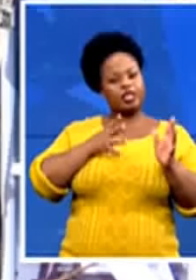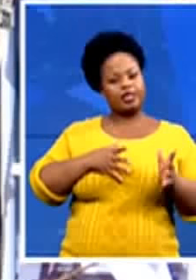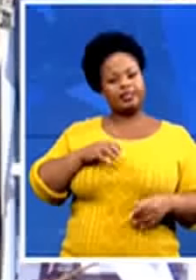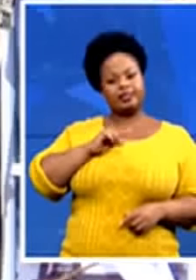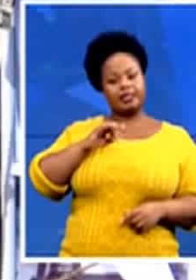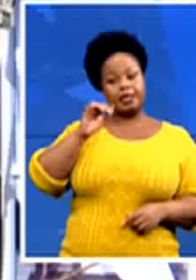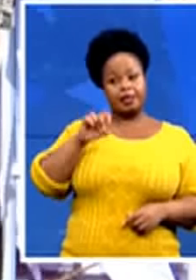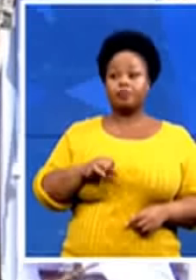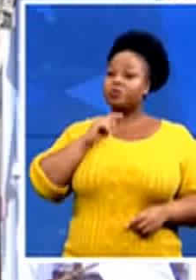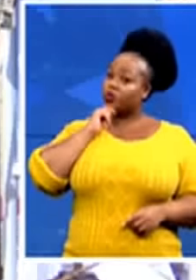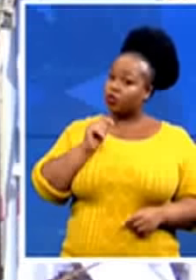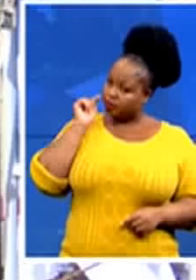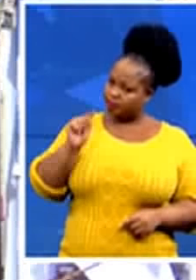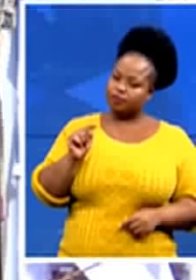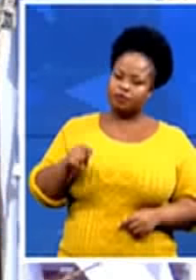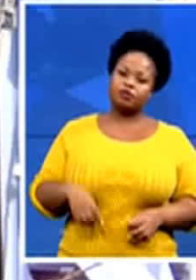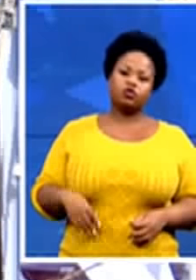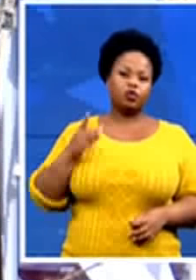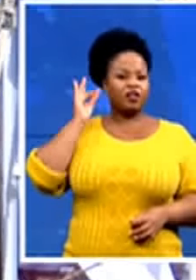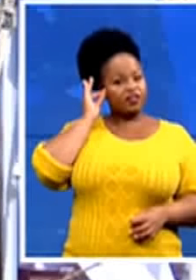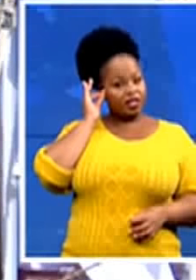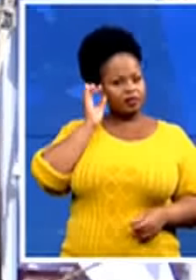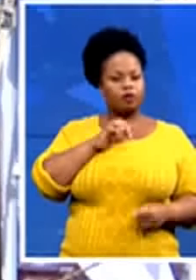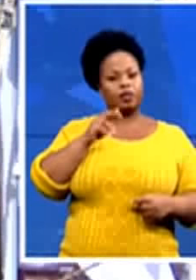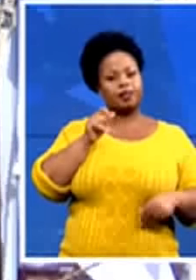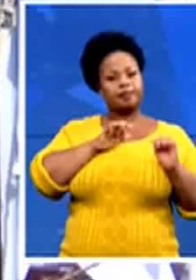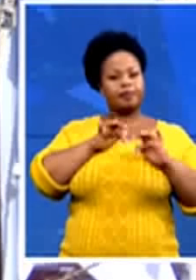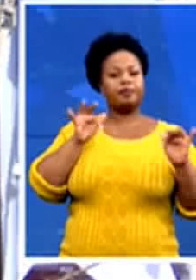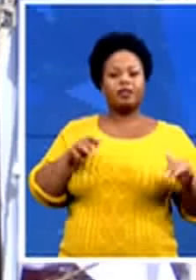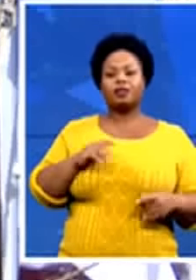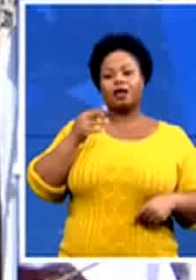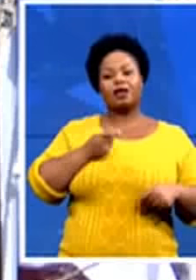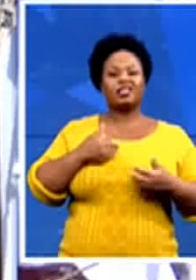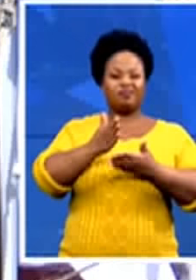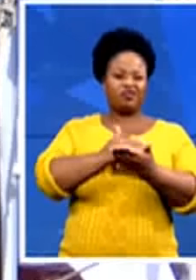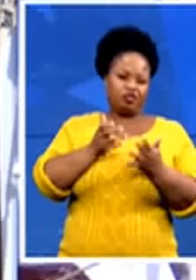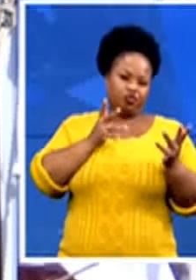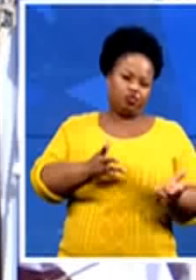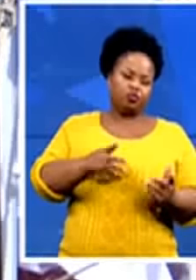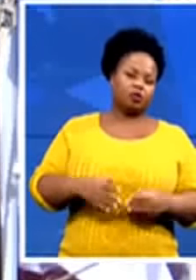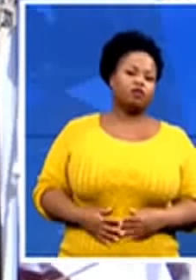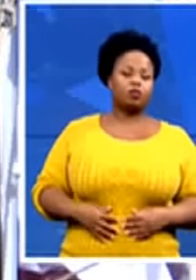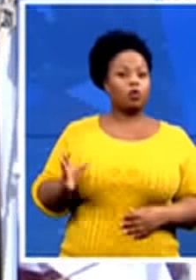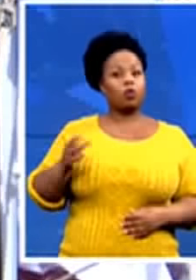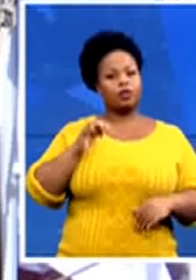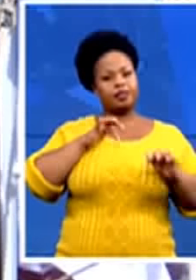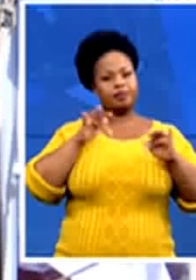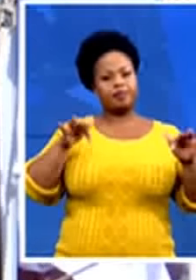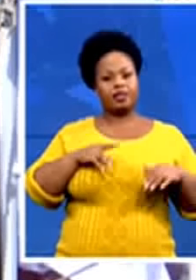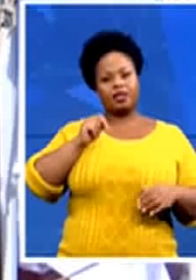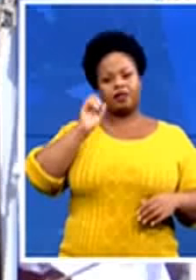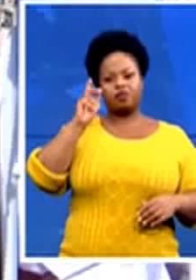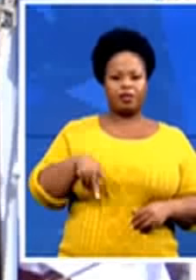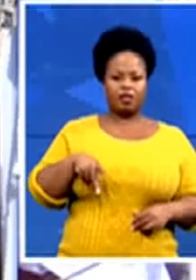what we've heard from other people, the sentiments that have been shared from not only people within the NFP, not only people